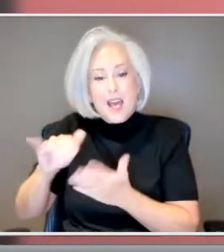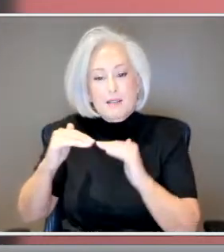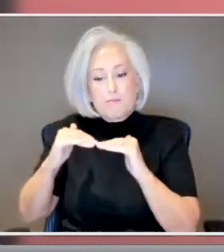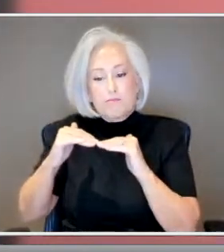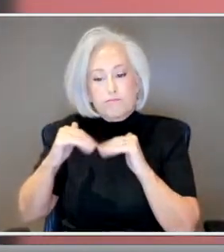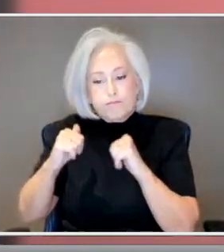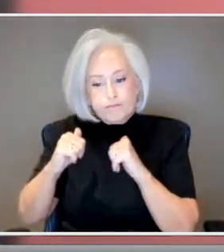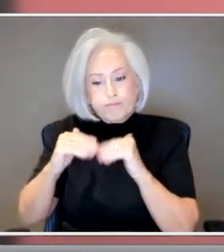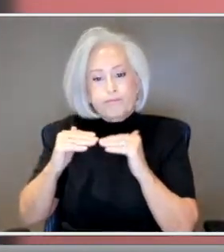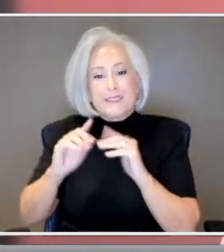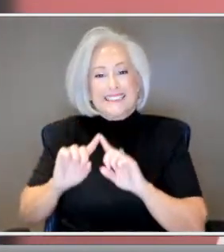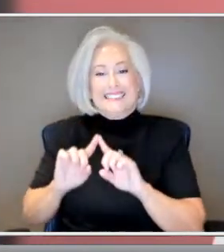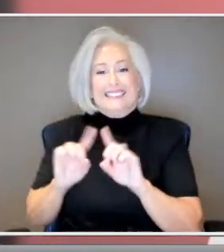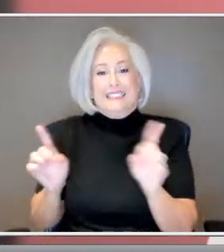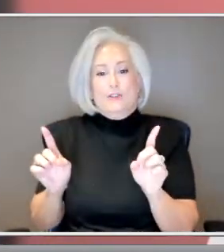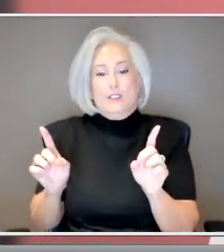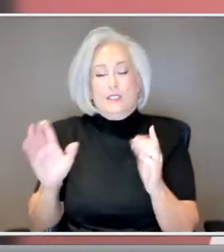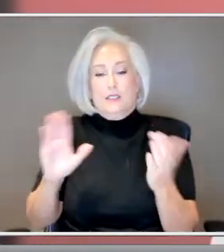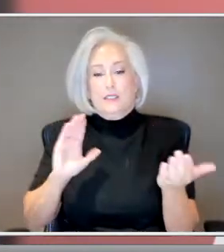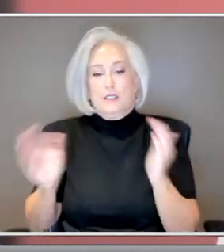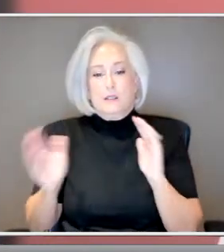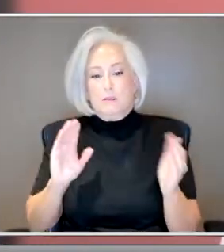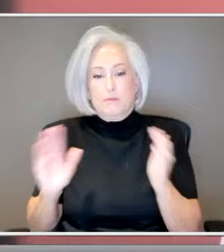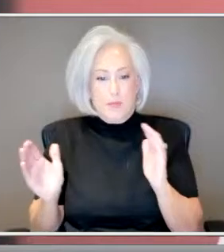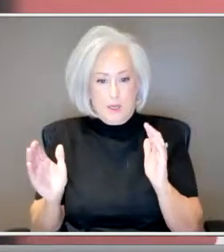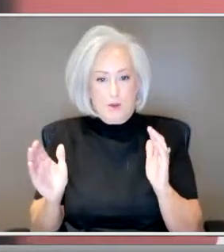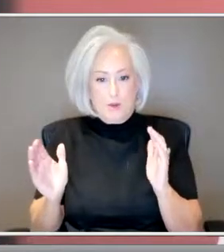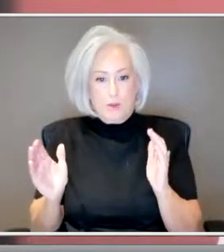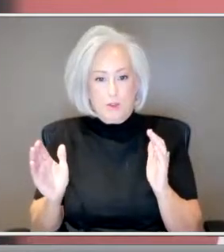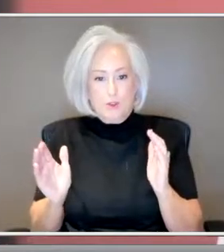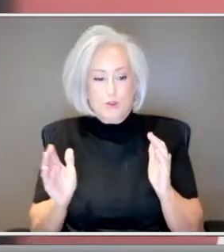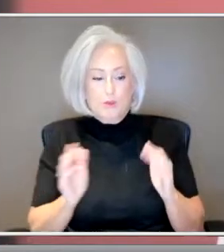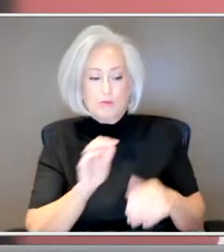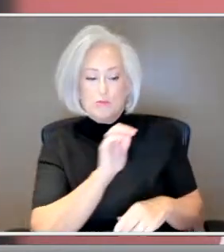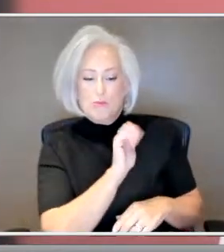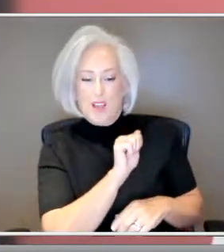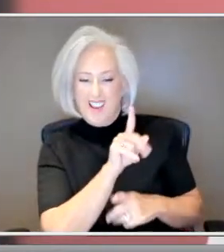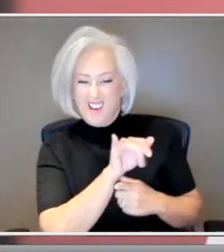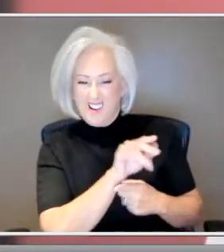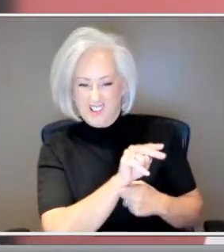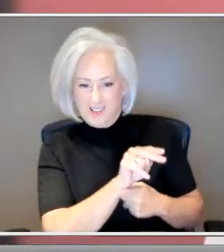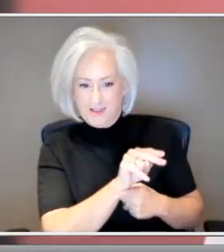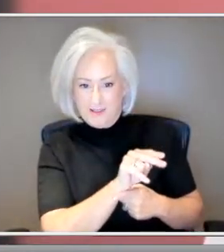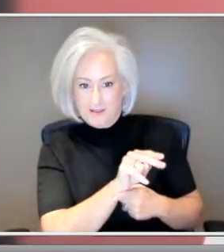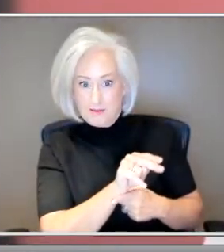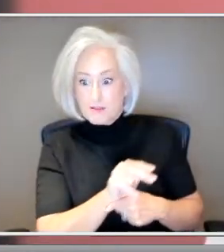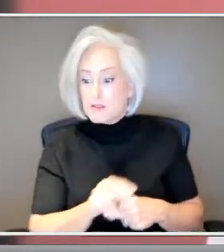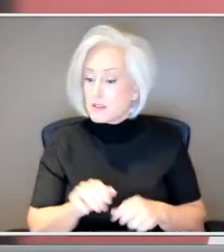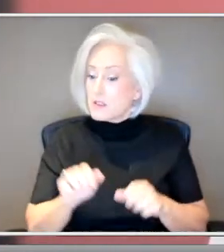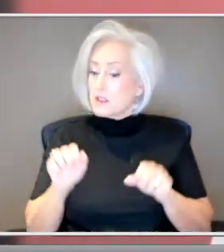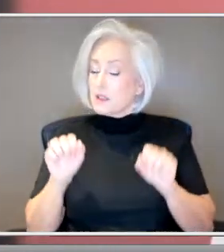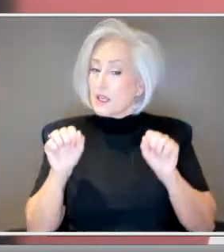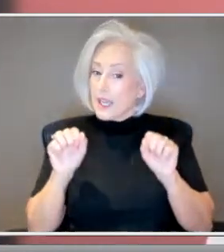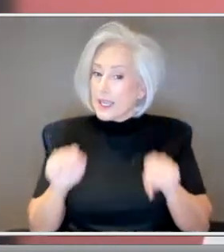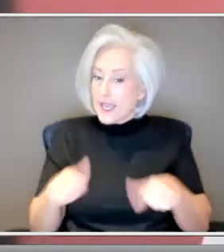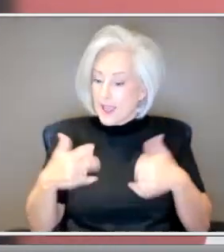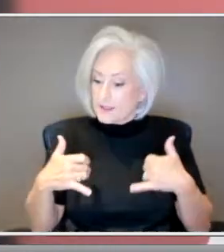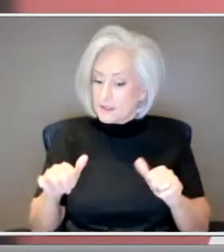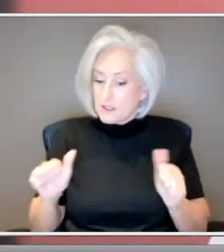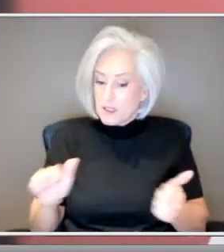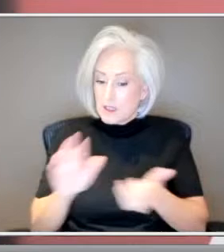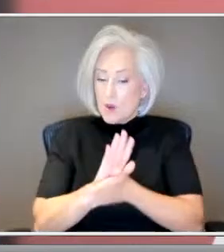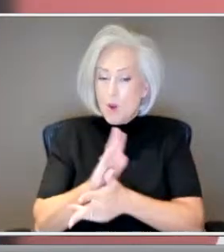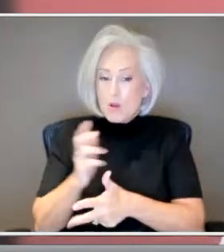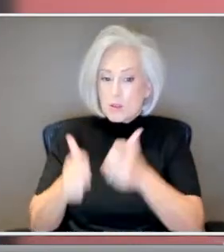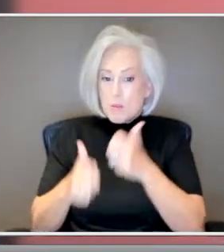abnormality in the mitral valve than what Addison had. And that can still sometimes cause problems, but most of the time